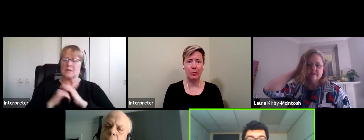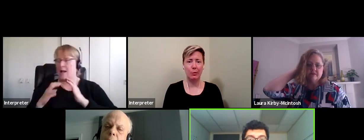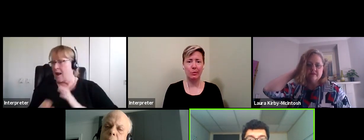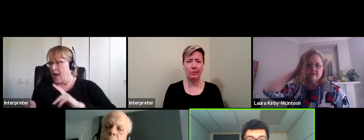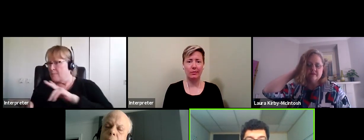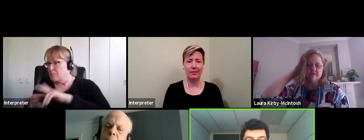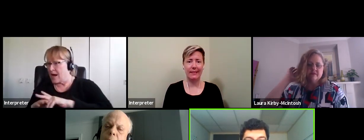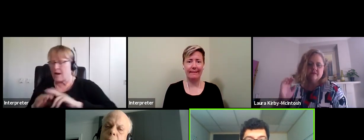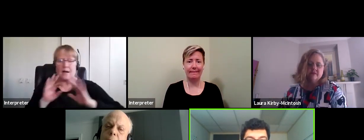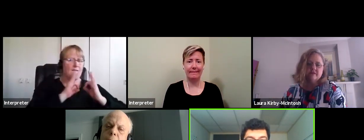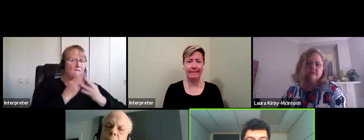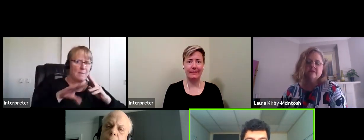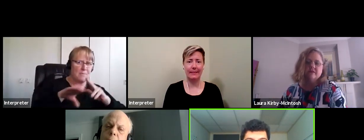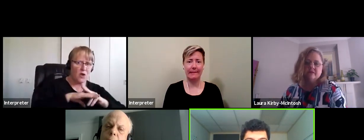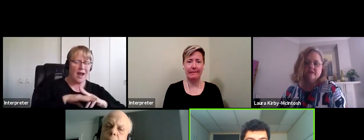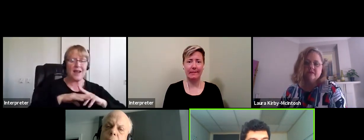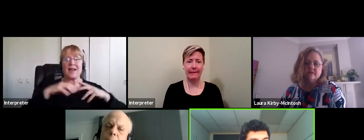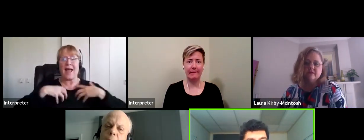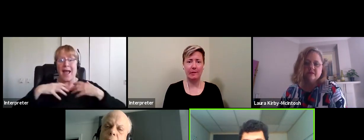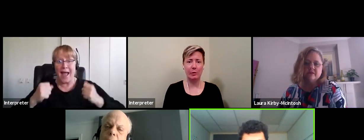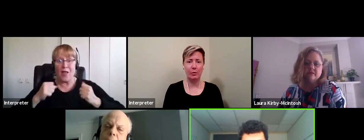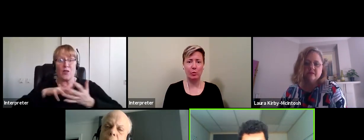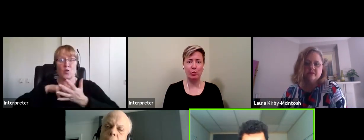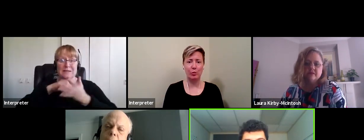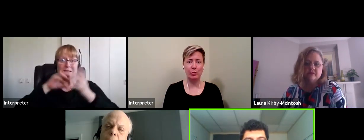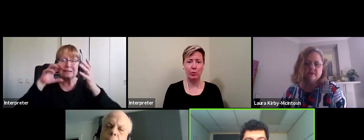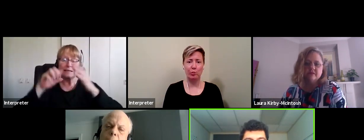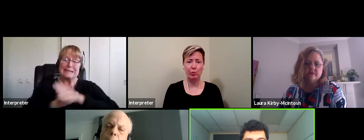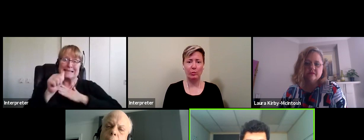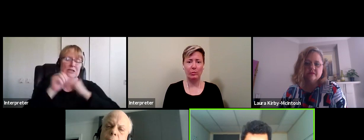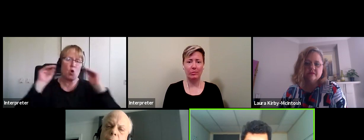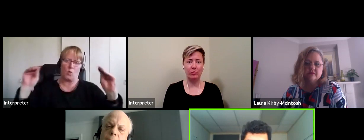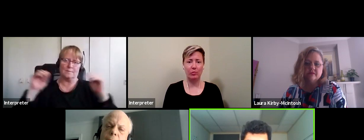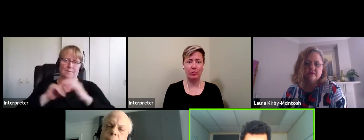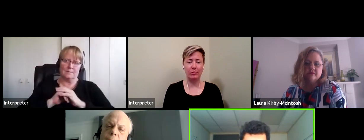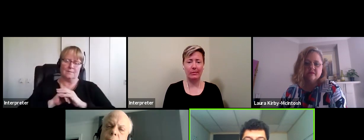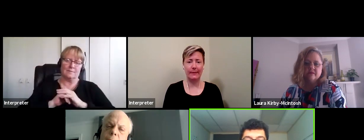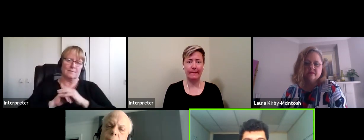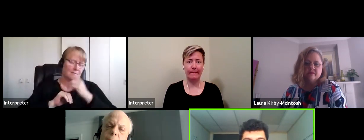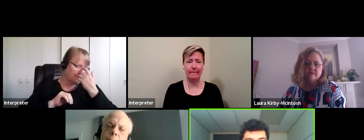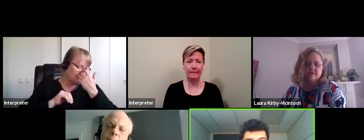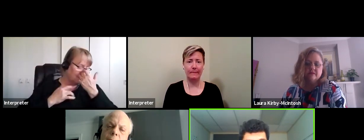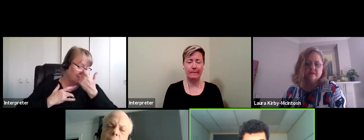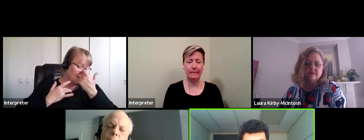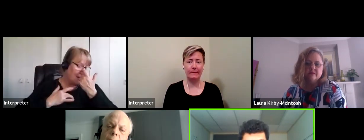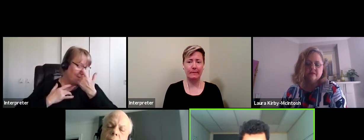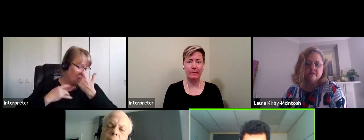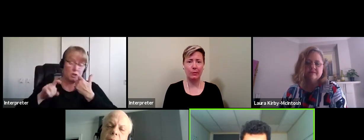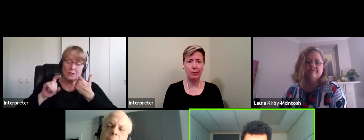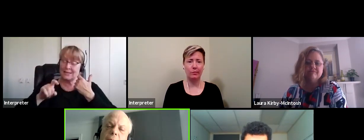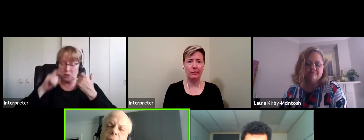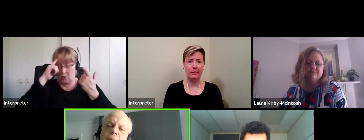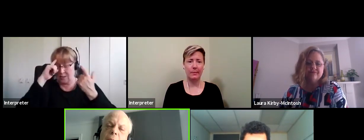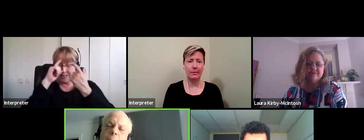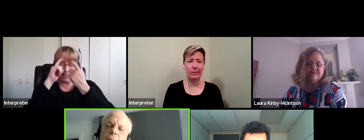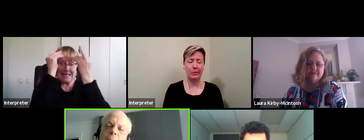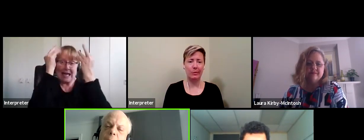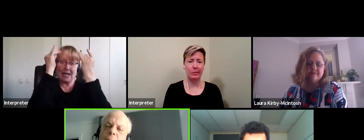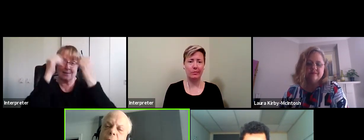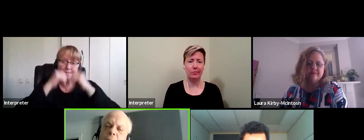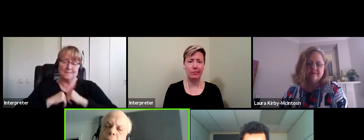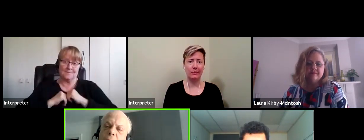without compromising their health and putting them at risk. I know the way to do it, and I think we just need to turn our minds to making that work. Some of those ideas